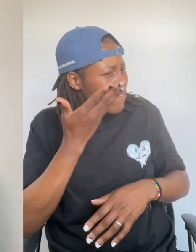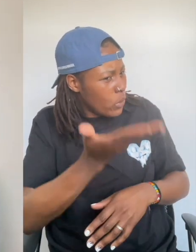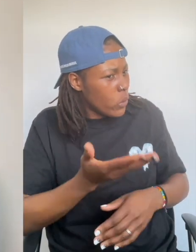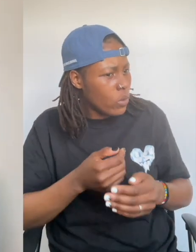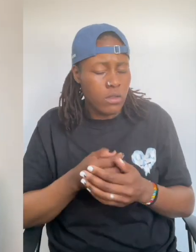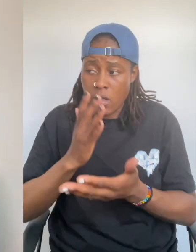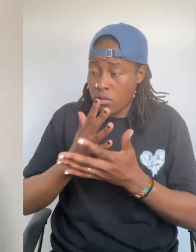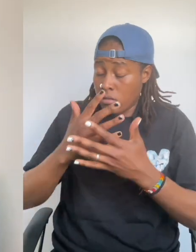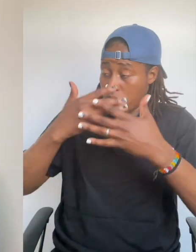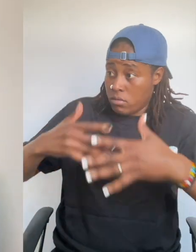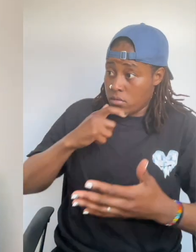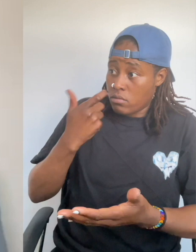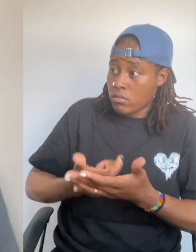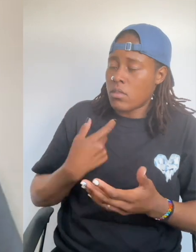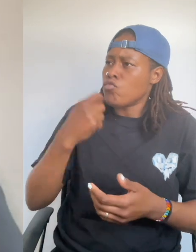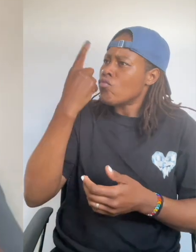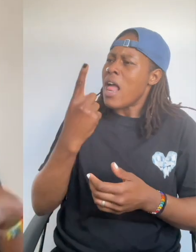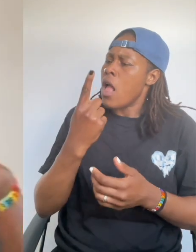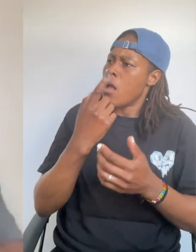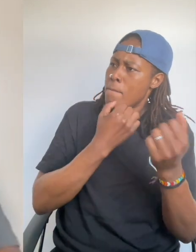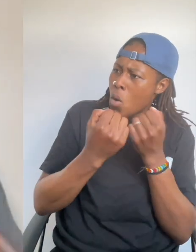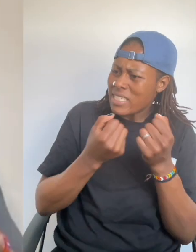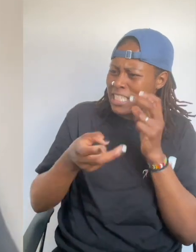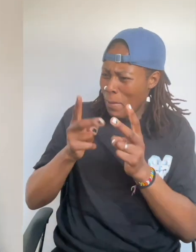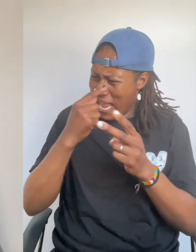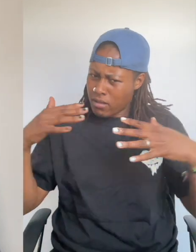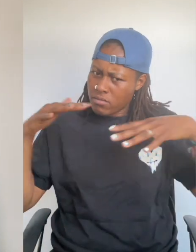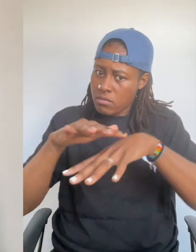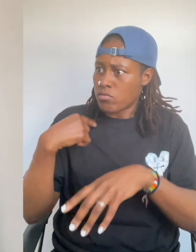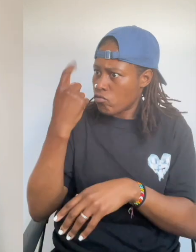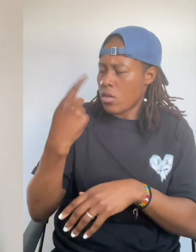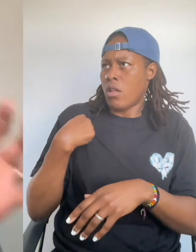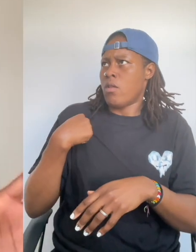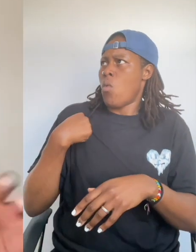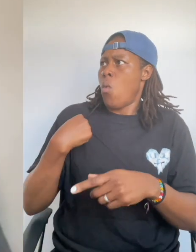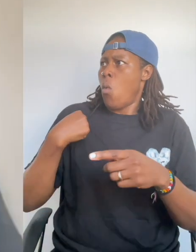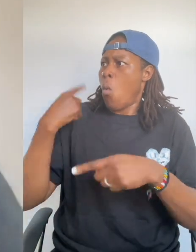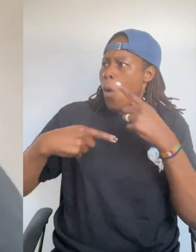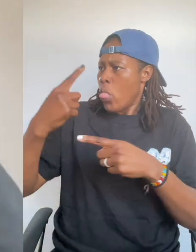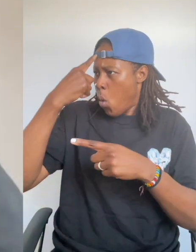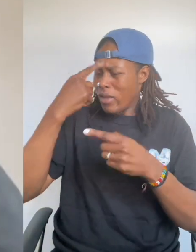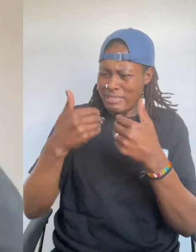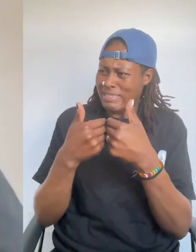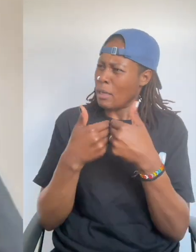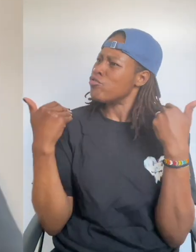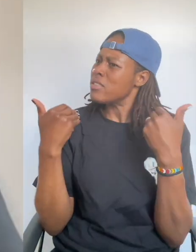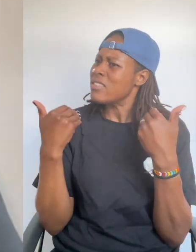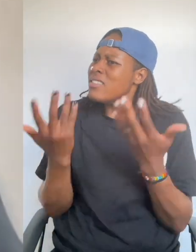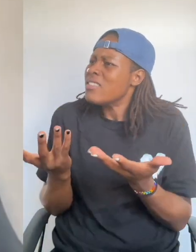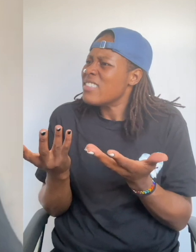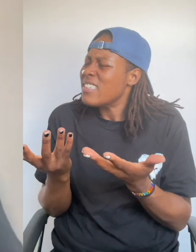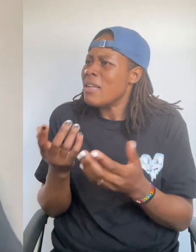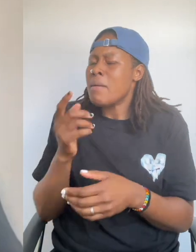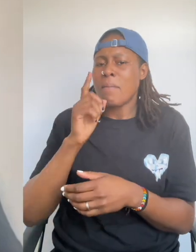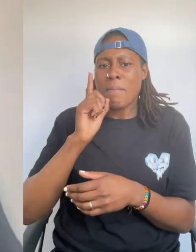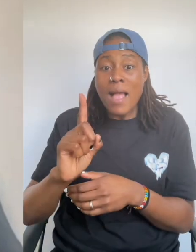Like I never realized how the two could overlap. For me, it's always felt like they're two separate entities.